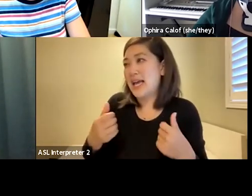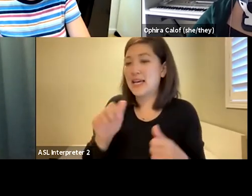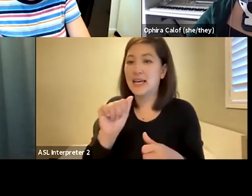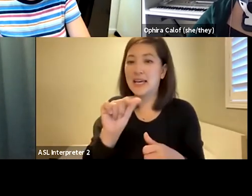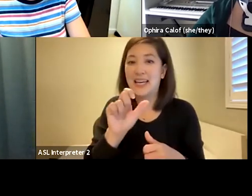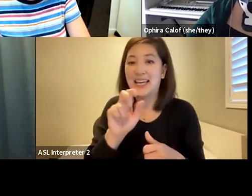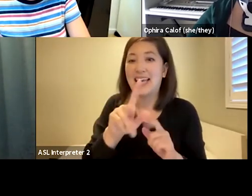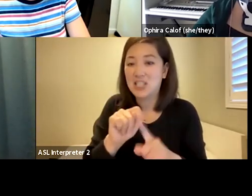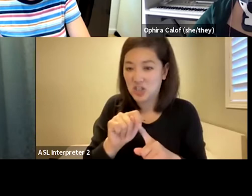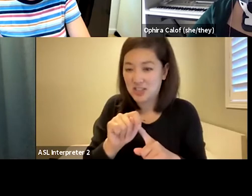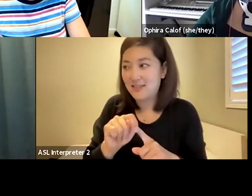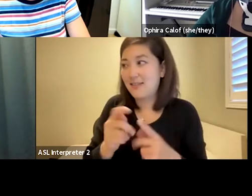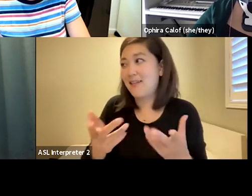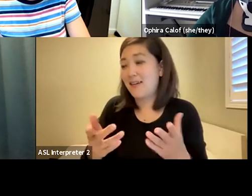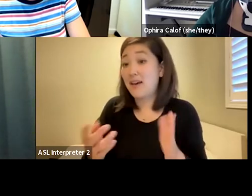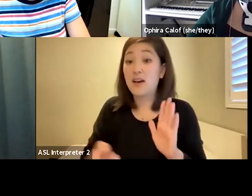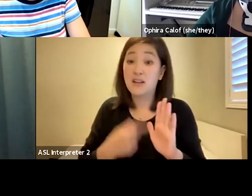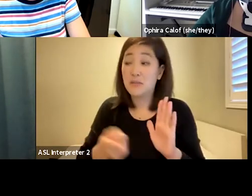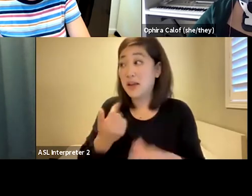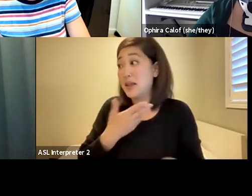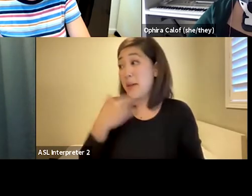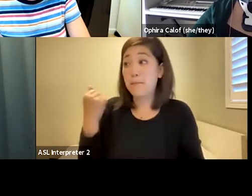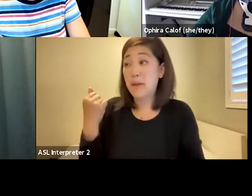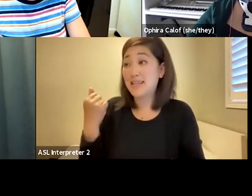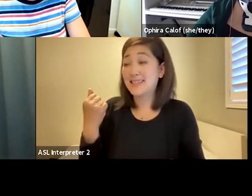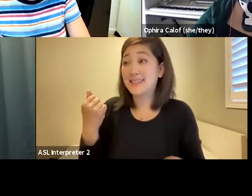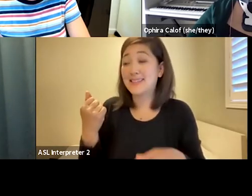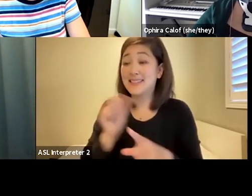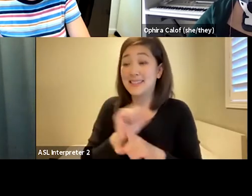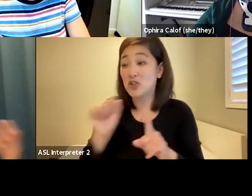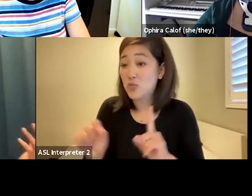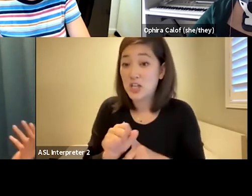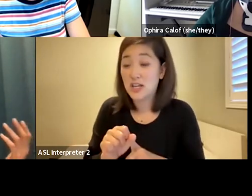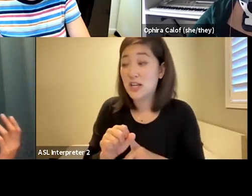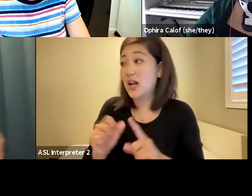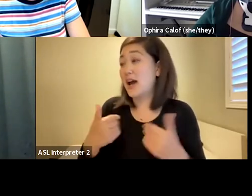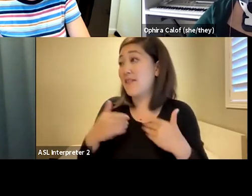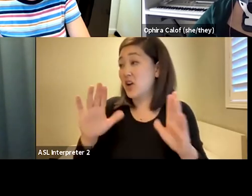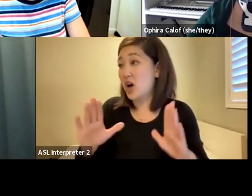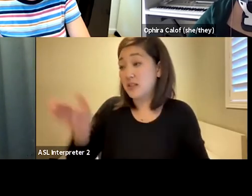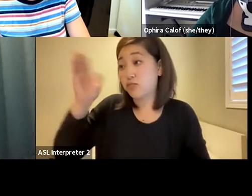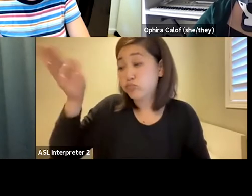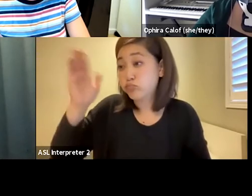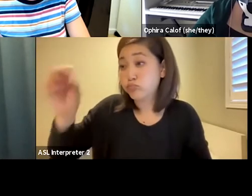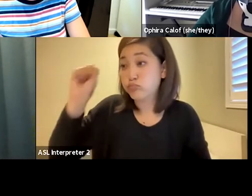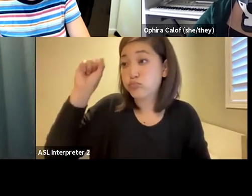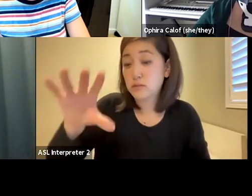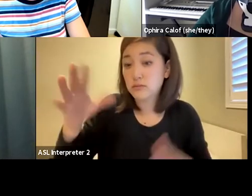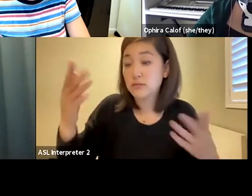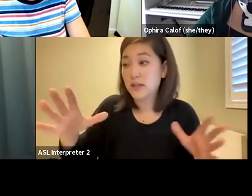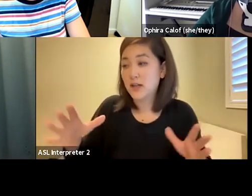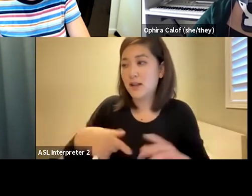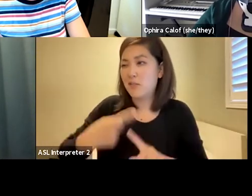know, I'd have a best case scenario, really great pitch meetings with lots of positive reception, but then be ghosted by production companies months after.